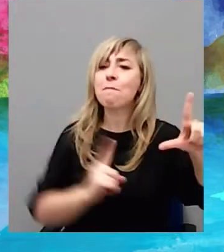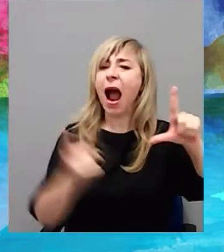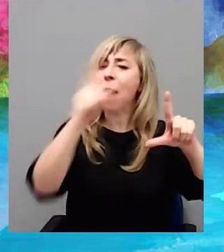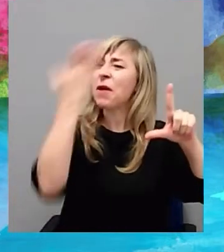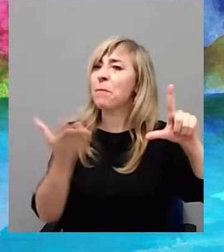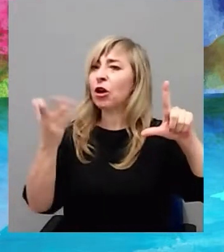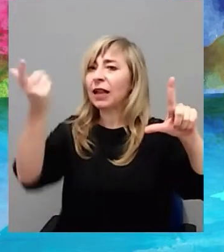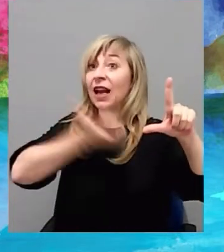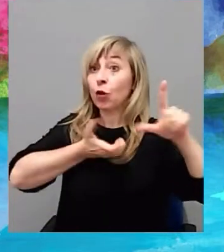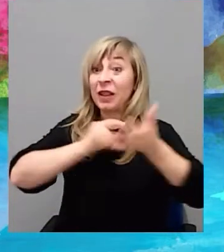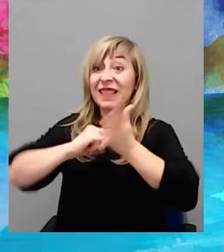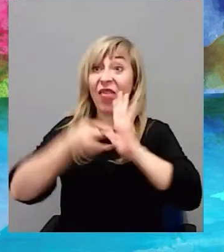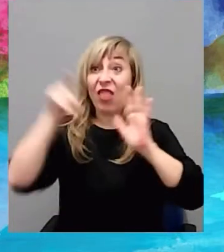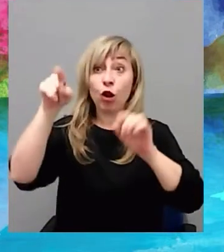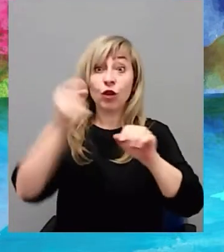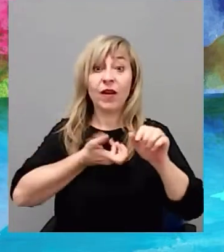on the map.